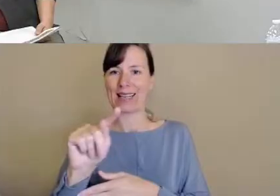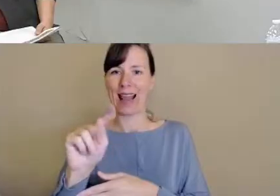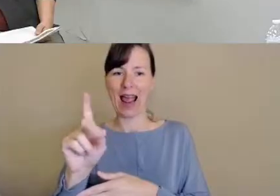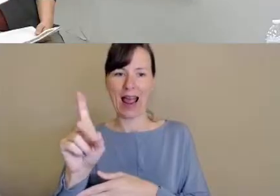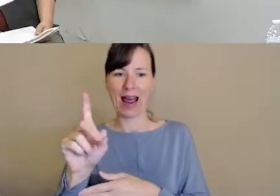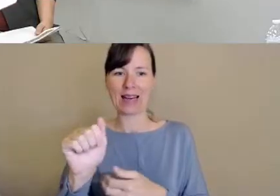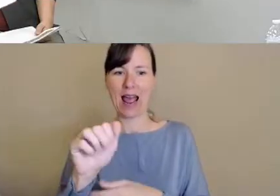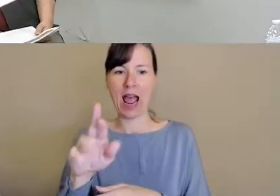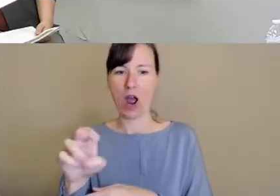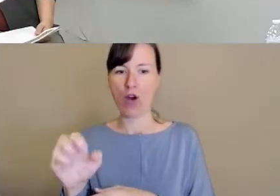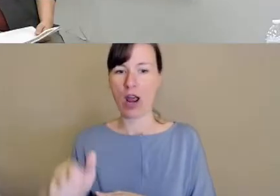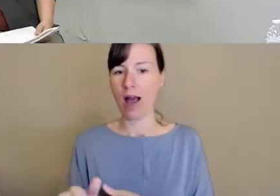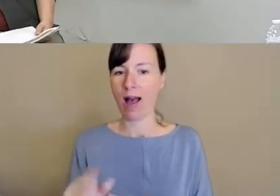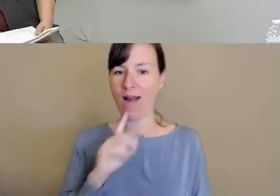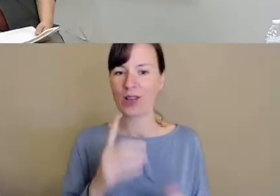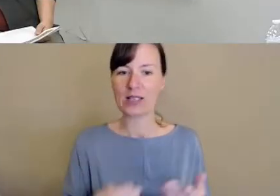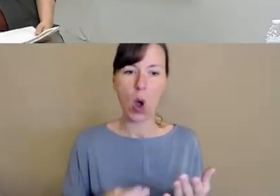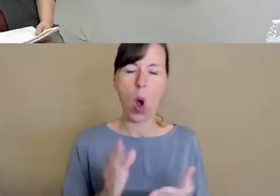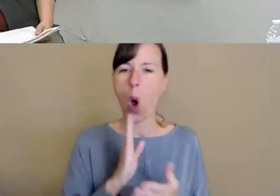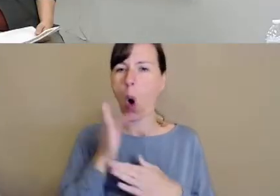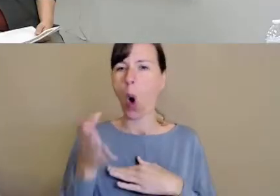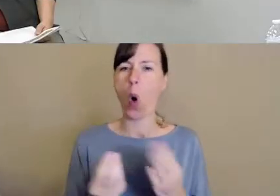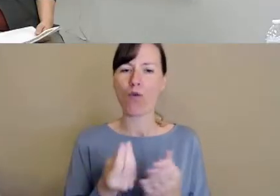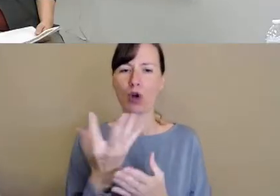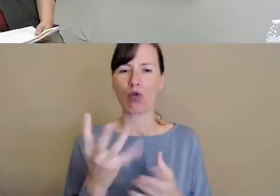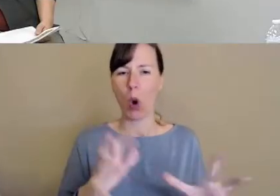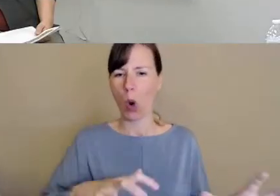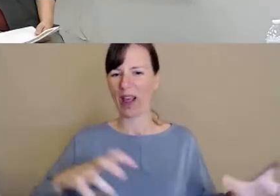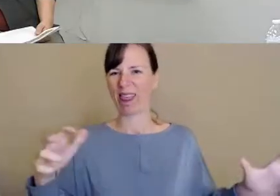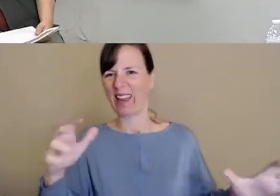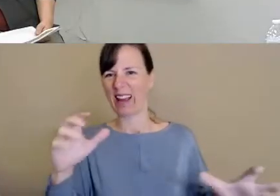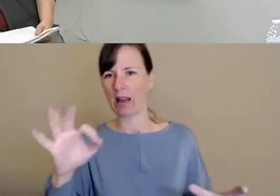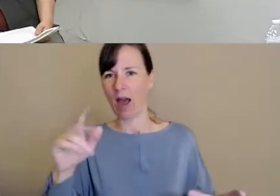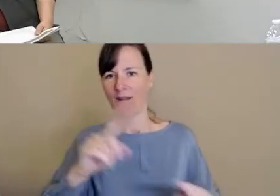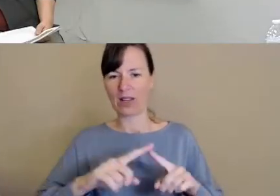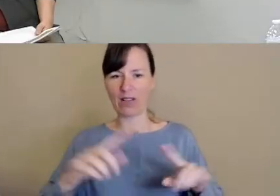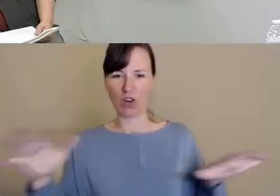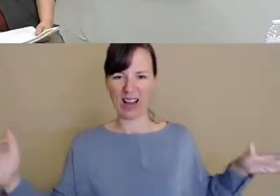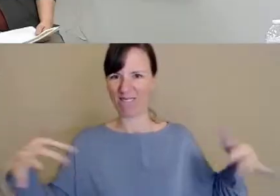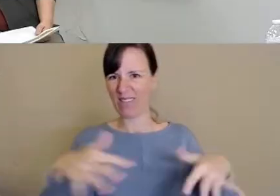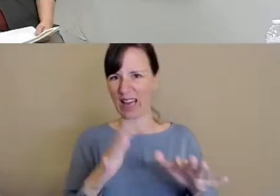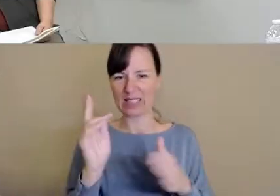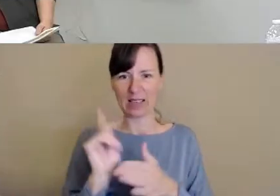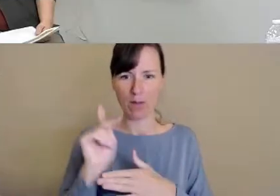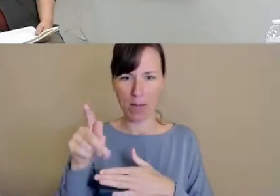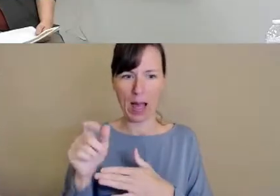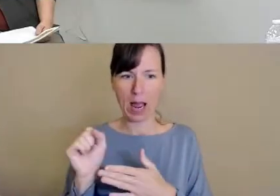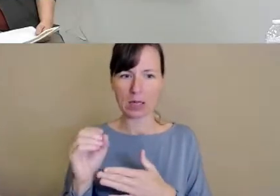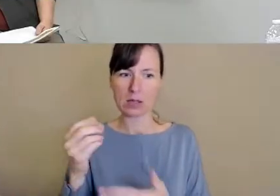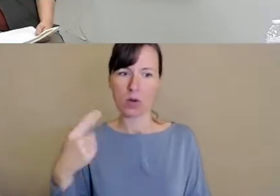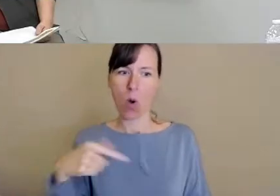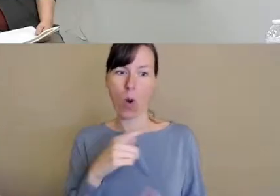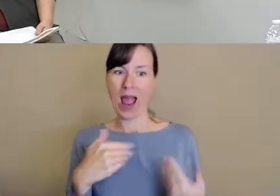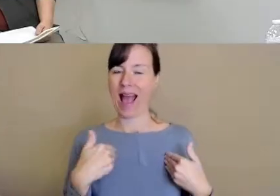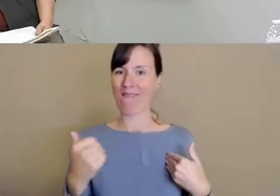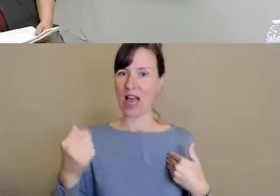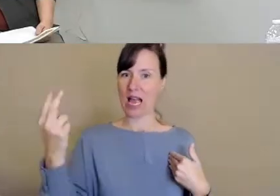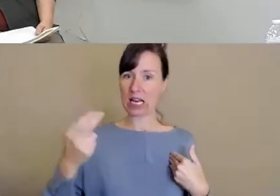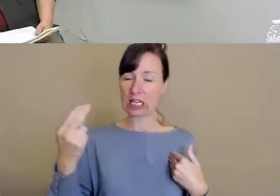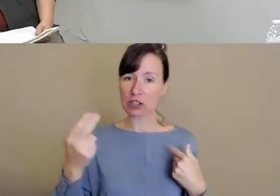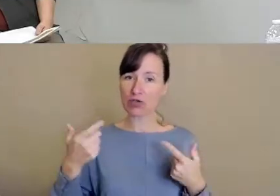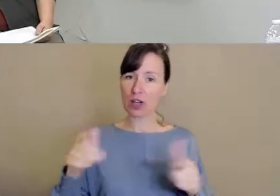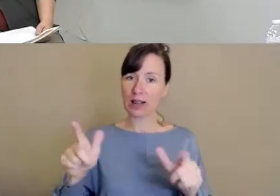on it. One of the things I'd like to do just to maybe shorten the next step. And Gabe mentioned